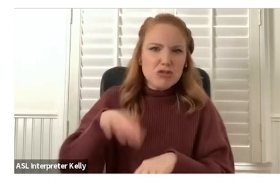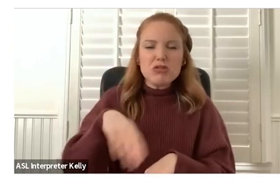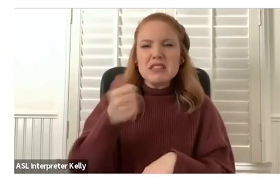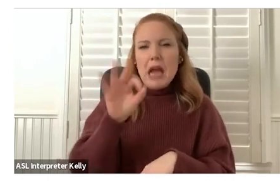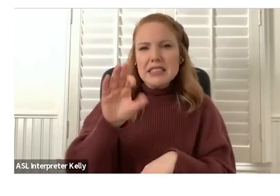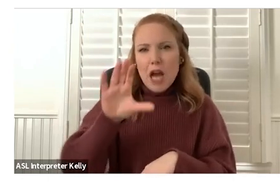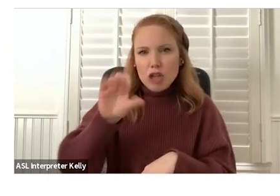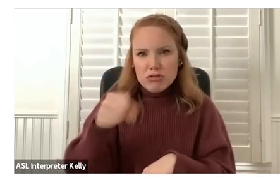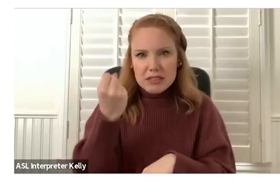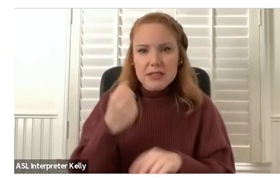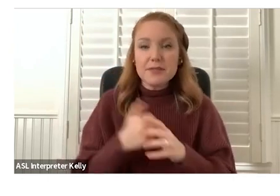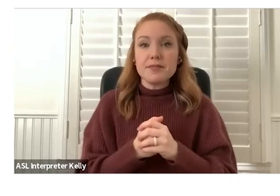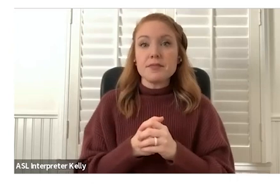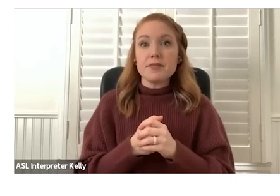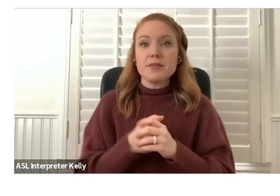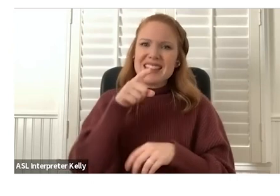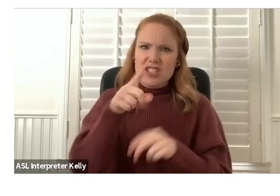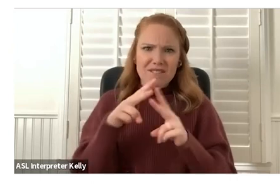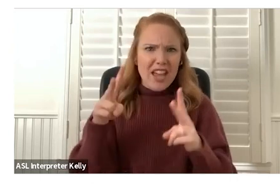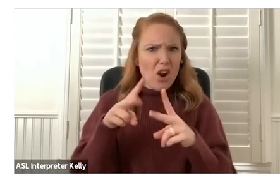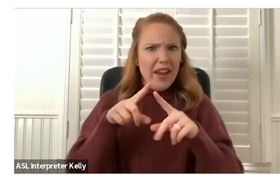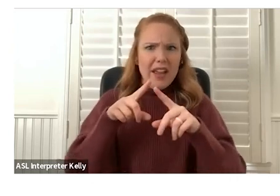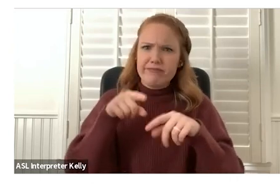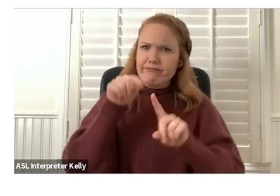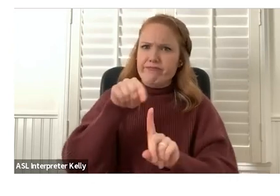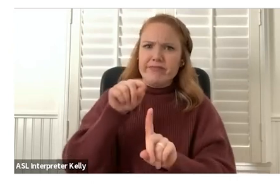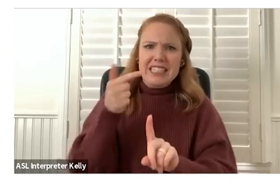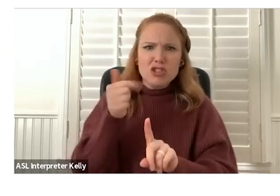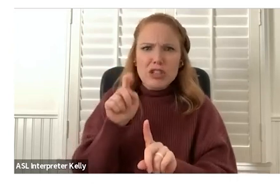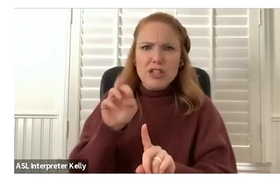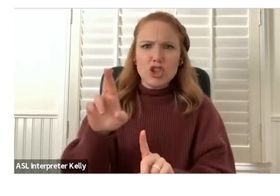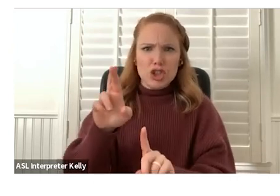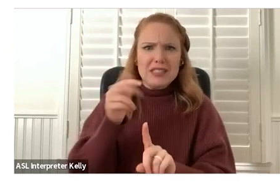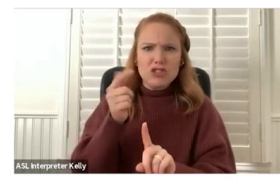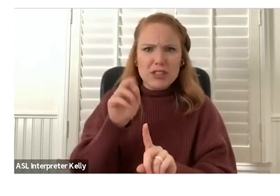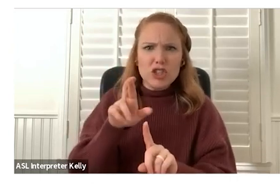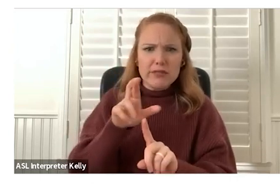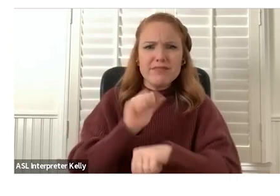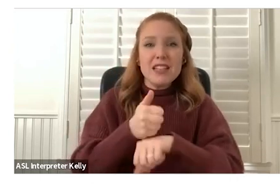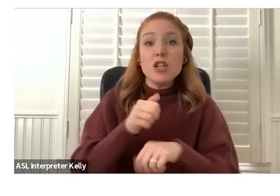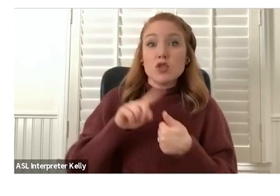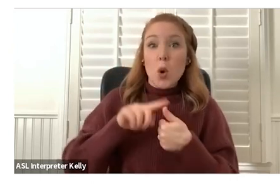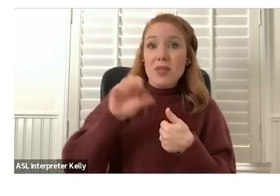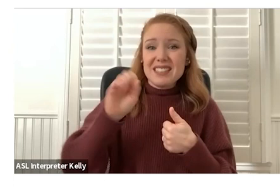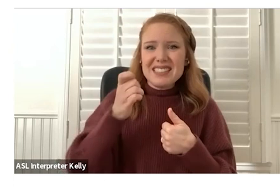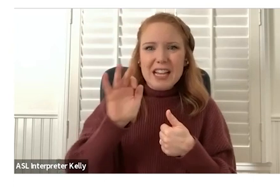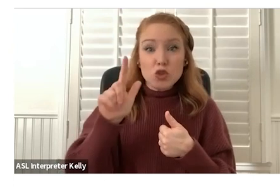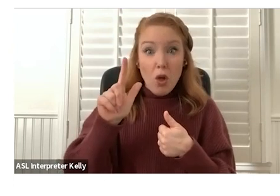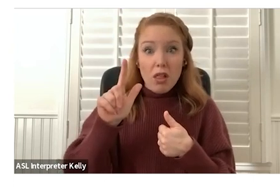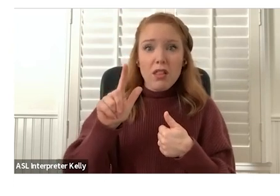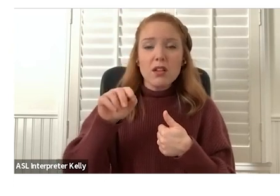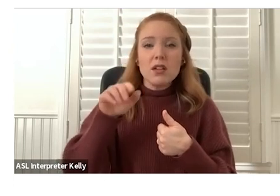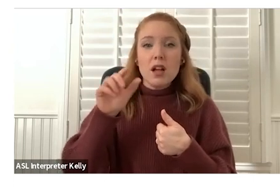or semi-naked, surrounded by, as you can see, luxurious fabrics and feathers and gold and things like